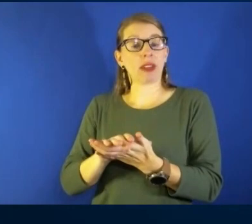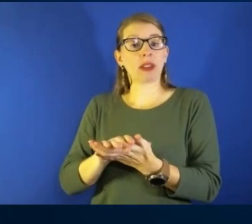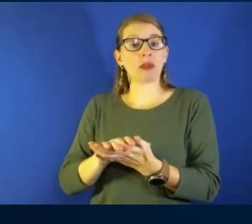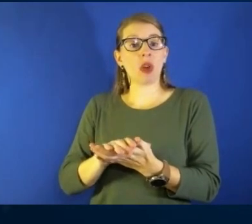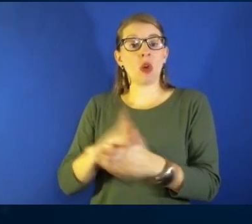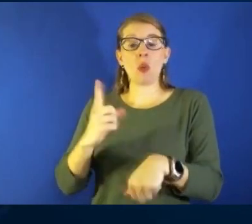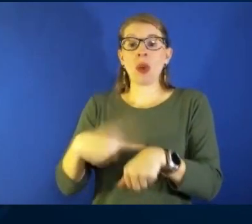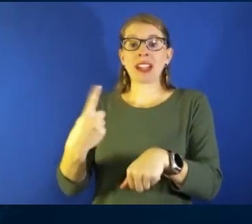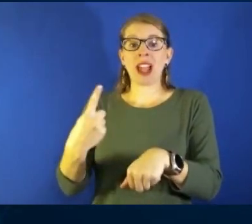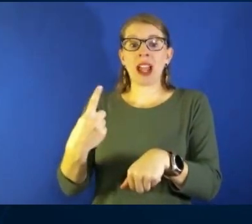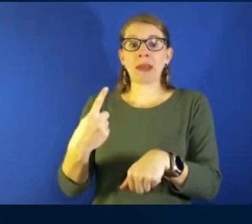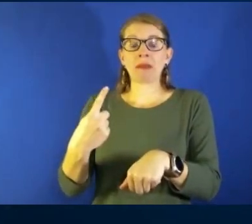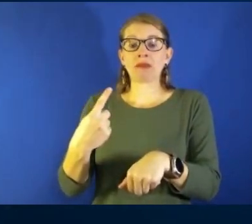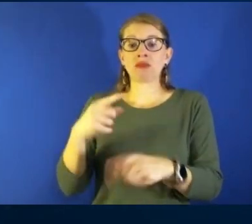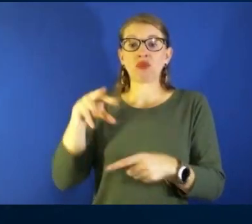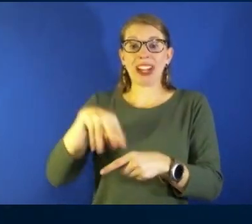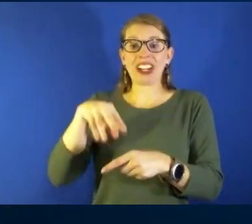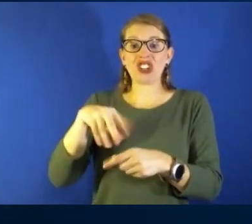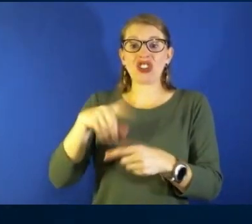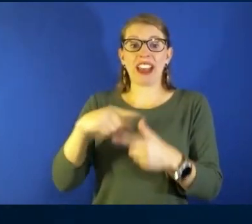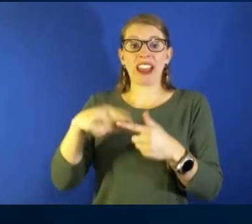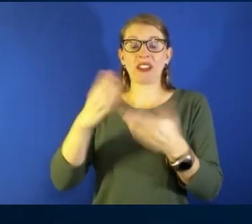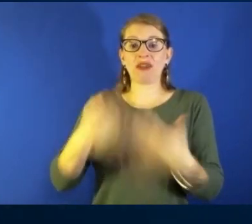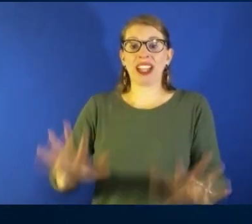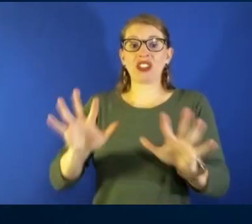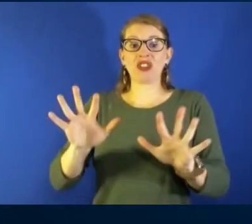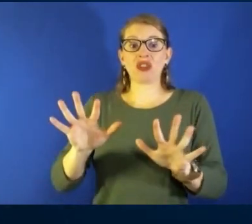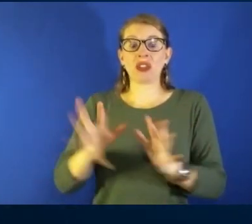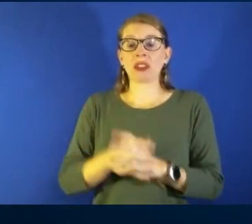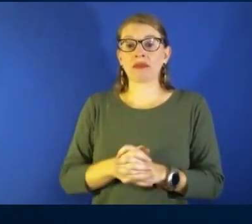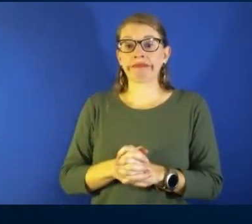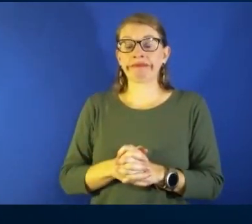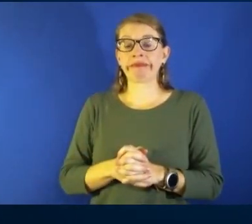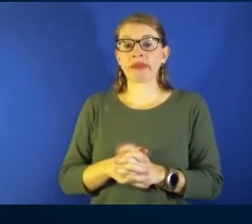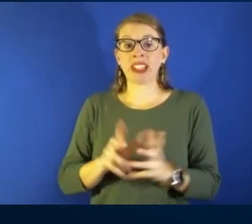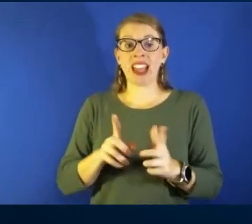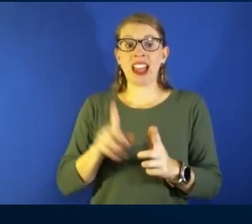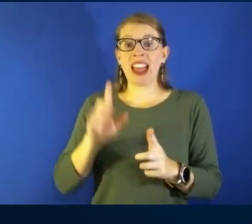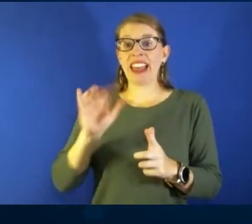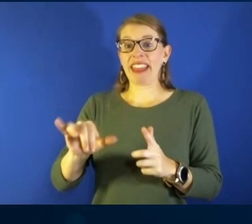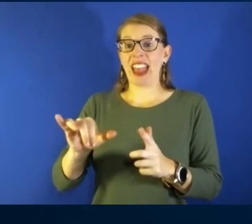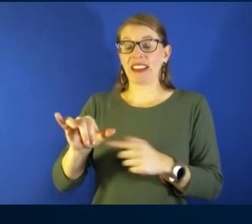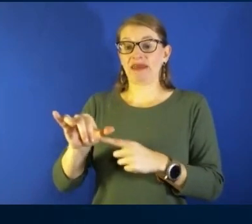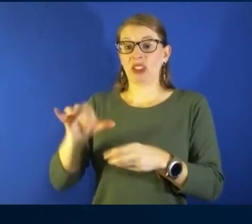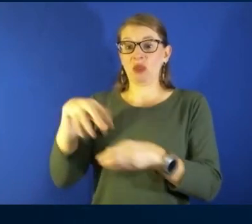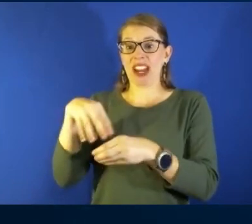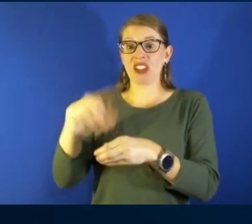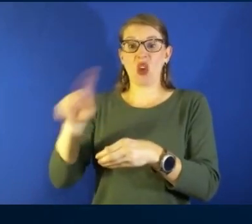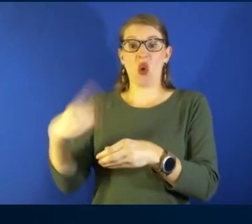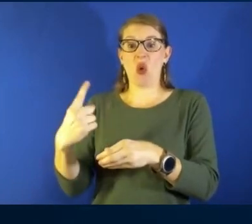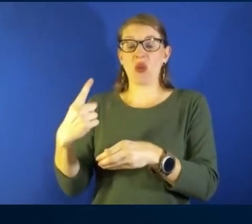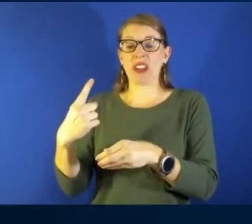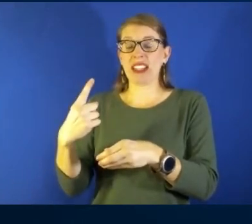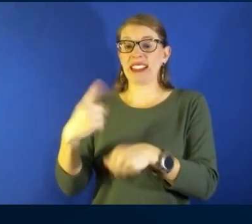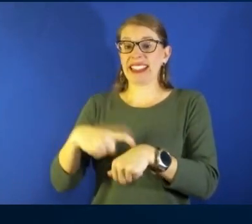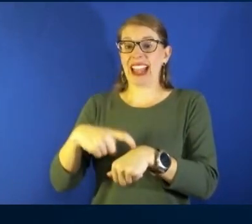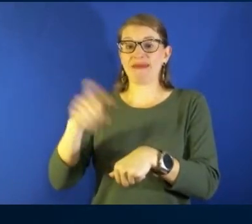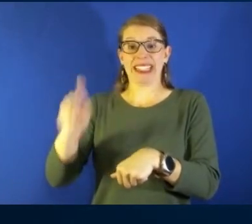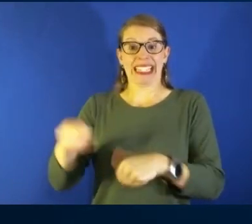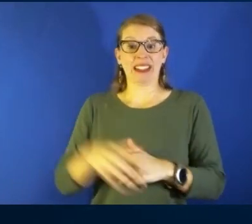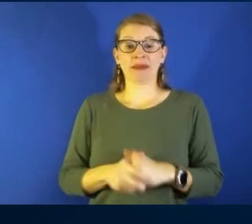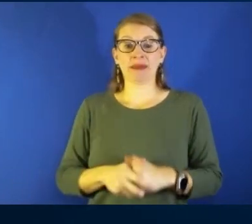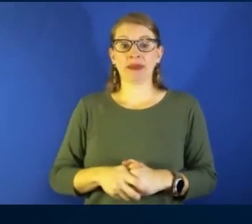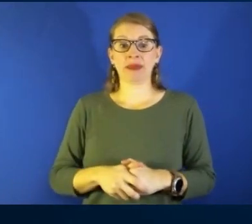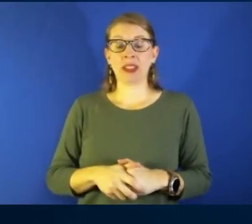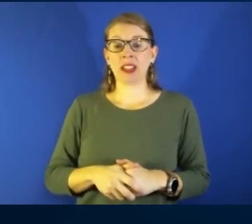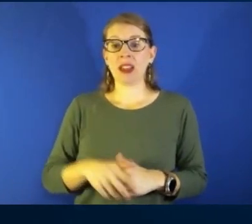that intraoperative radiation ends up to be the only radiation that they need, which is fantastic because it's sparing all of your normal